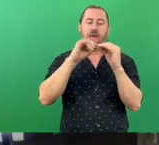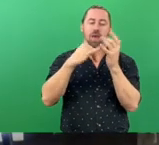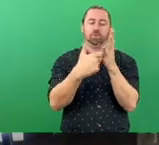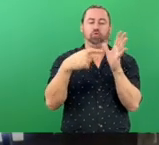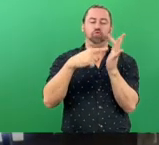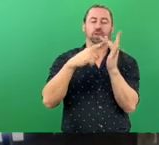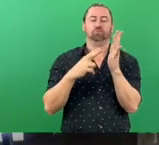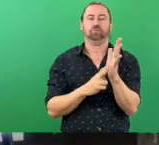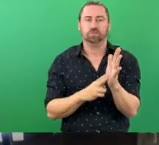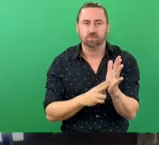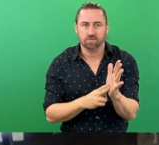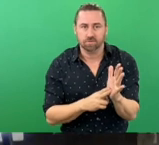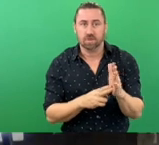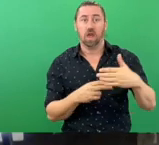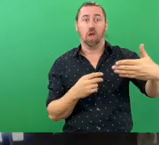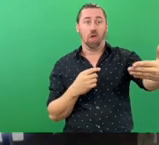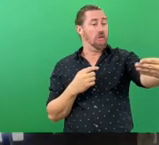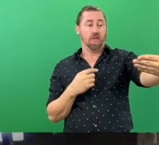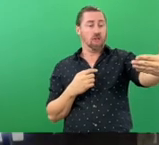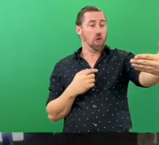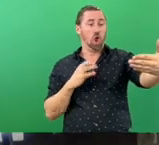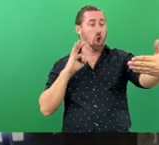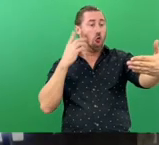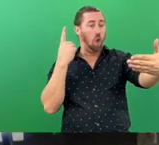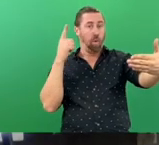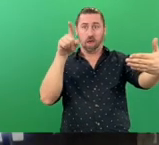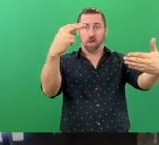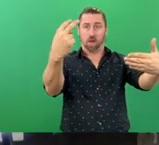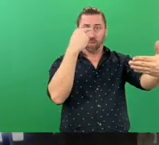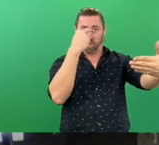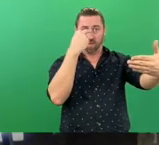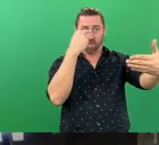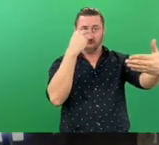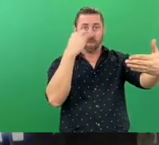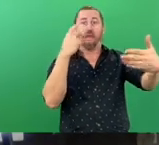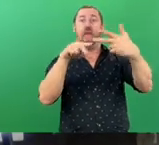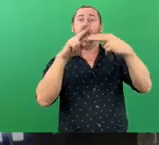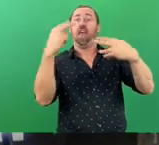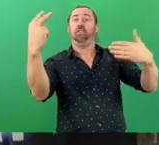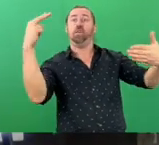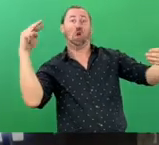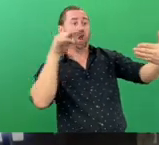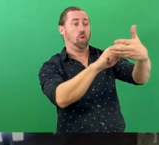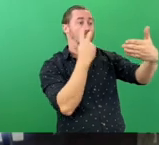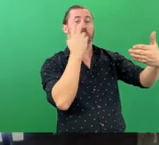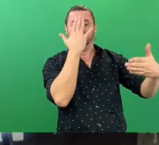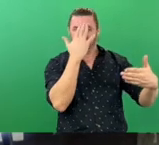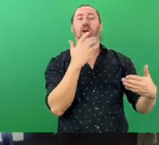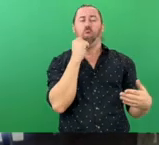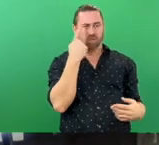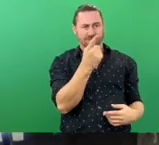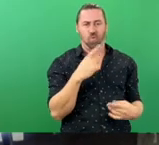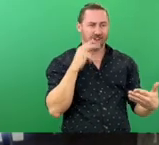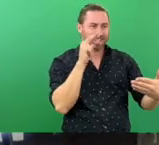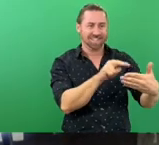view of ourselves that no other person ever gets to see of us unless they're also looking at us in a mirror. And that is a